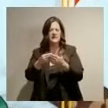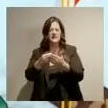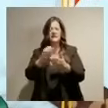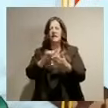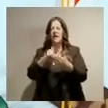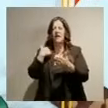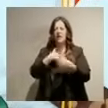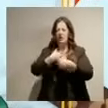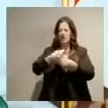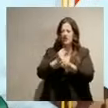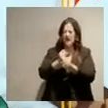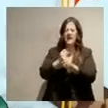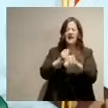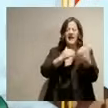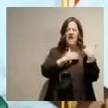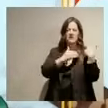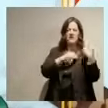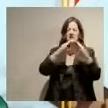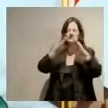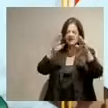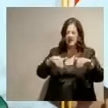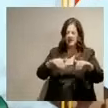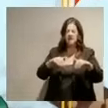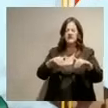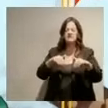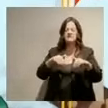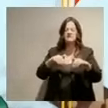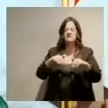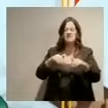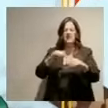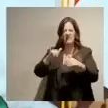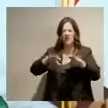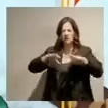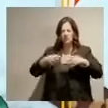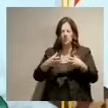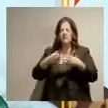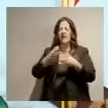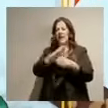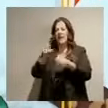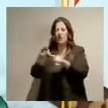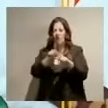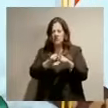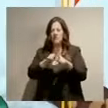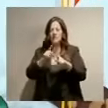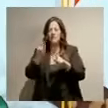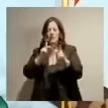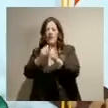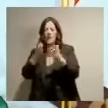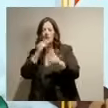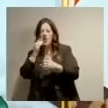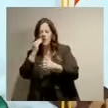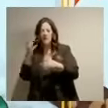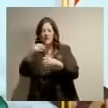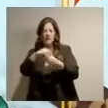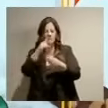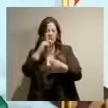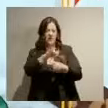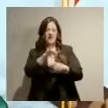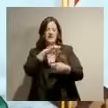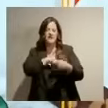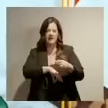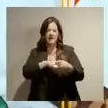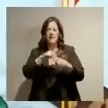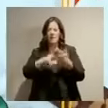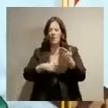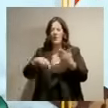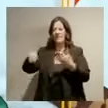we're creating a housing accountability unit or created one and we want to incorporate homelessness into that also is implicit in response to your question about the need to